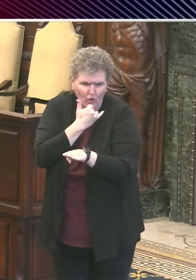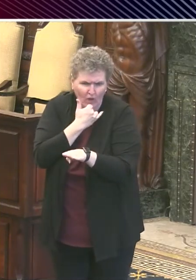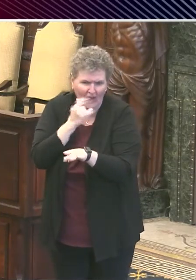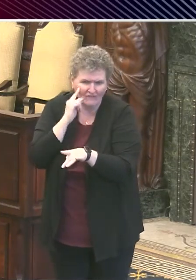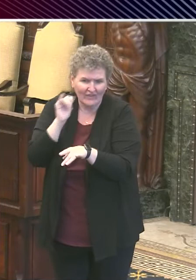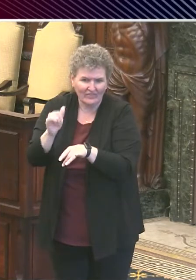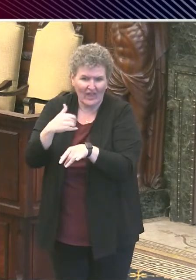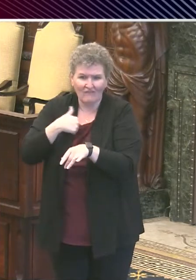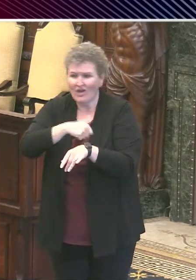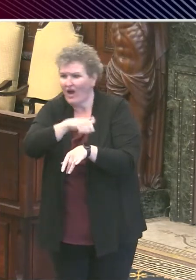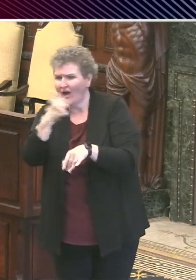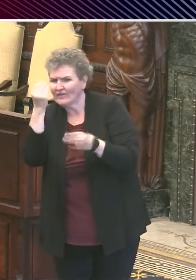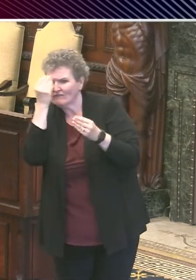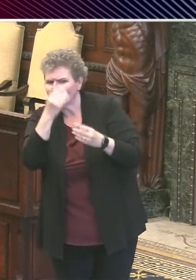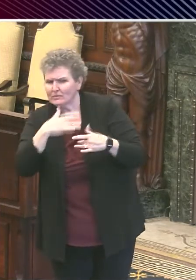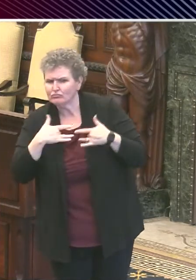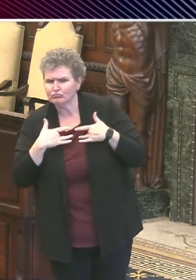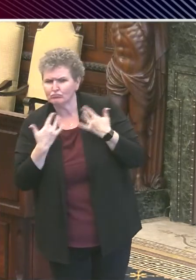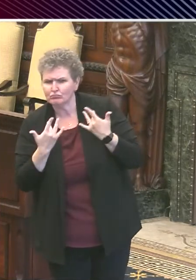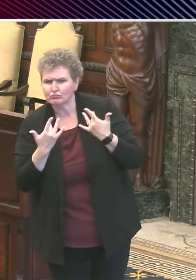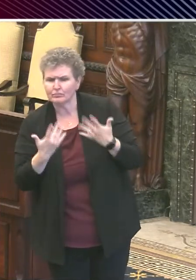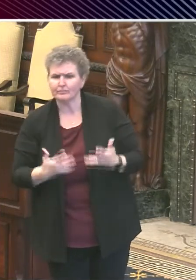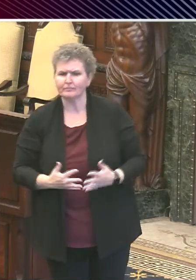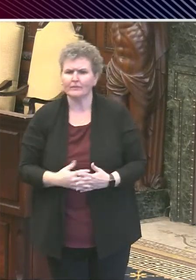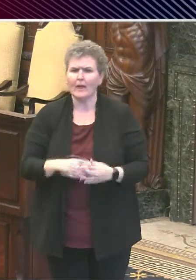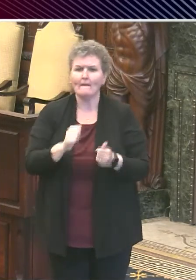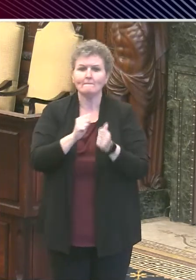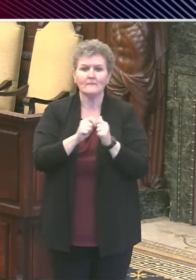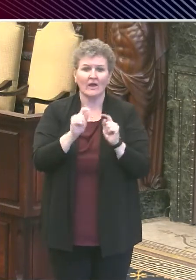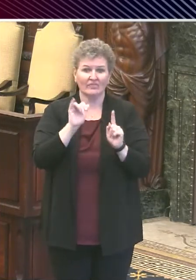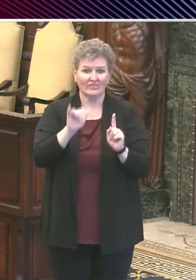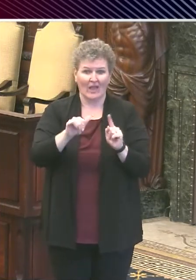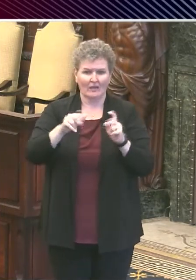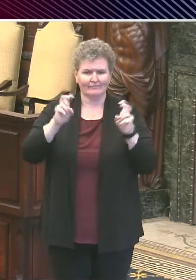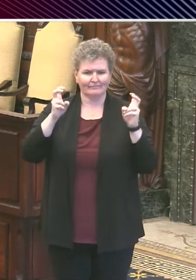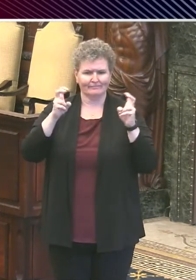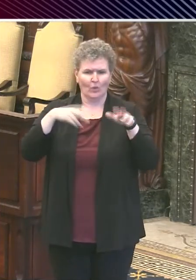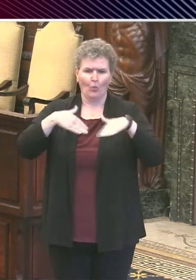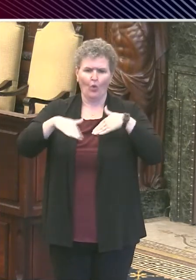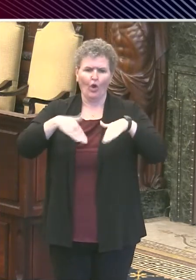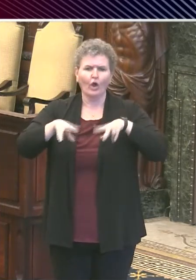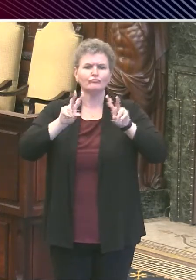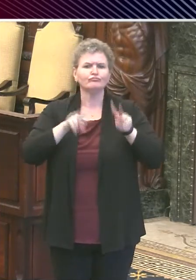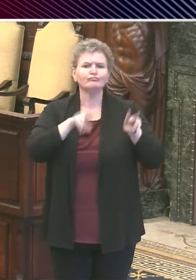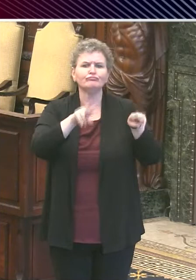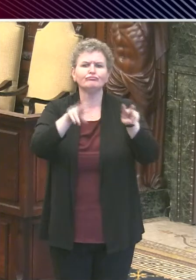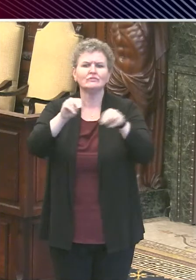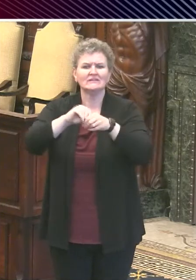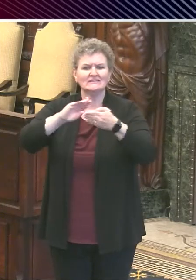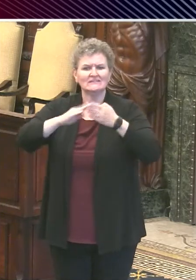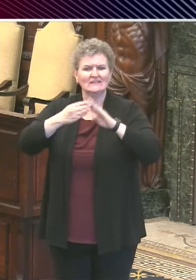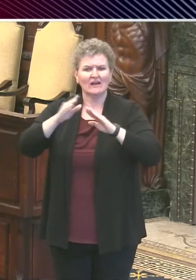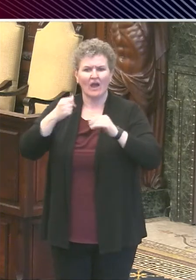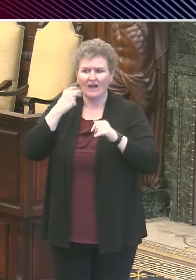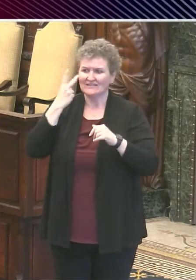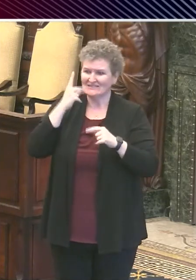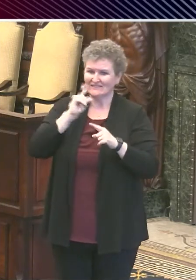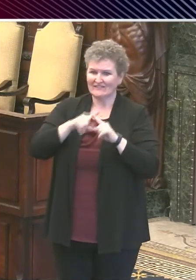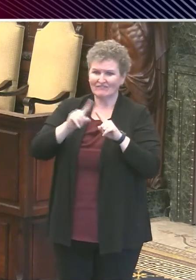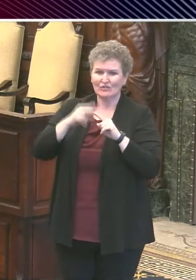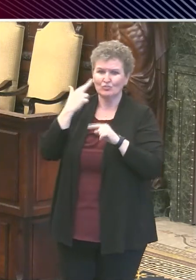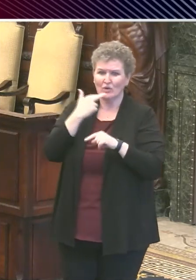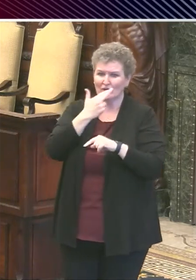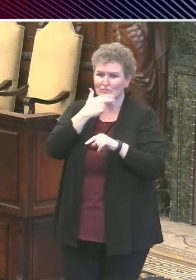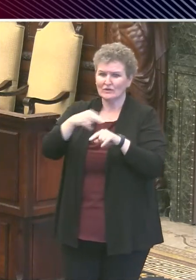information, I'd love to hear it. But just walking around the city, I'm sure that you've all seen the restaurants where tables